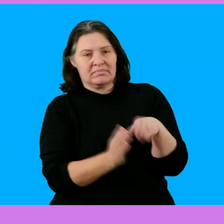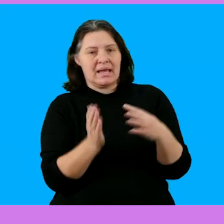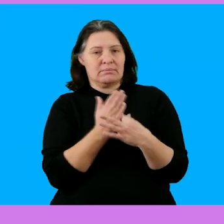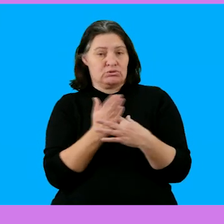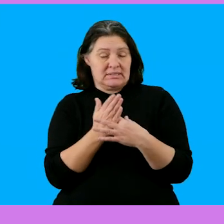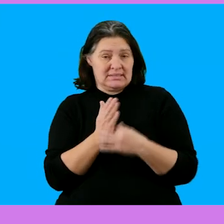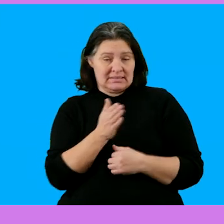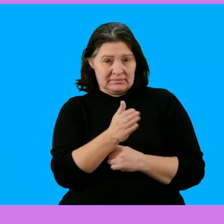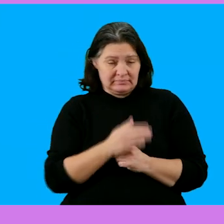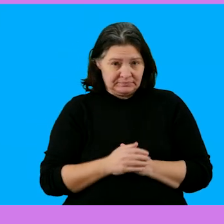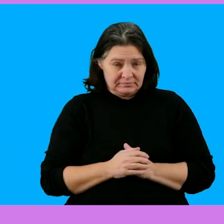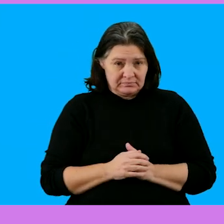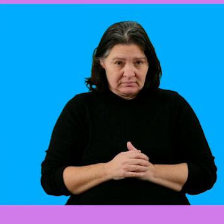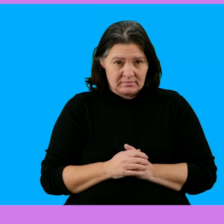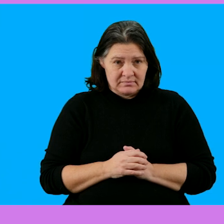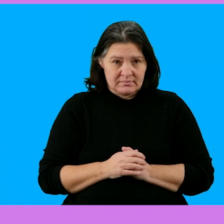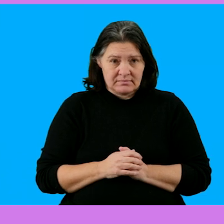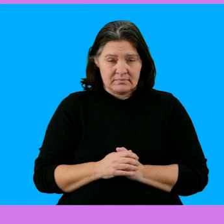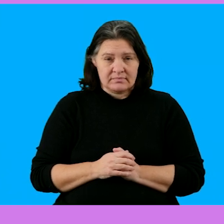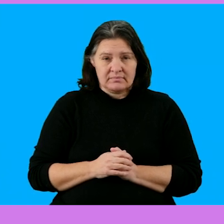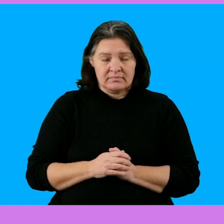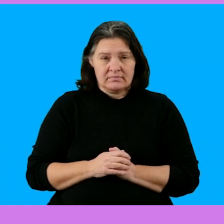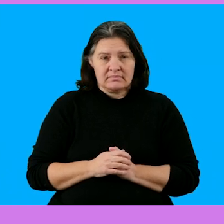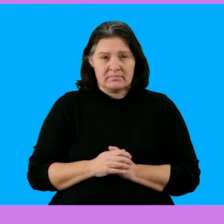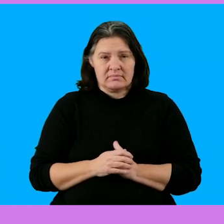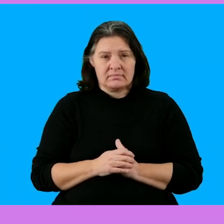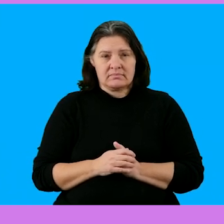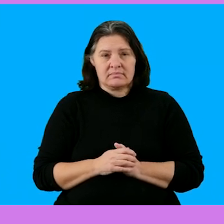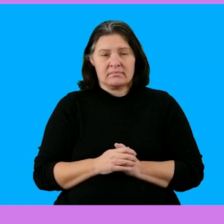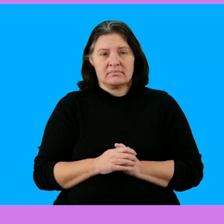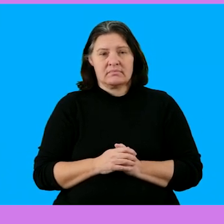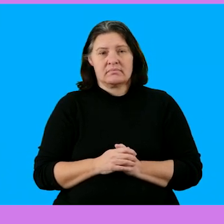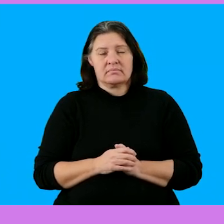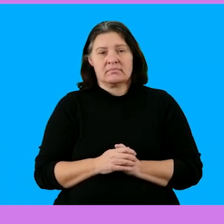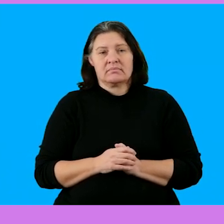17 and the reception building.